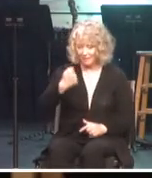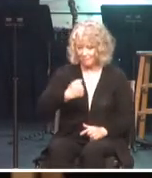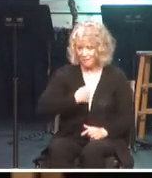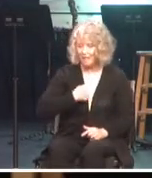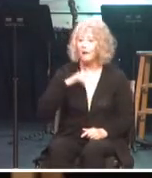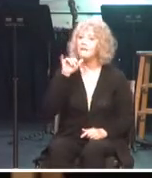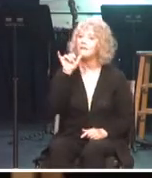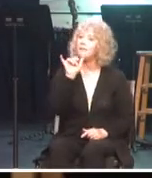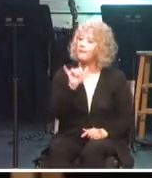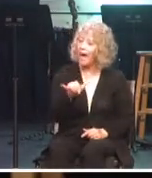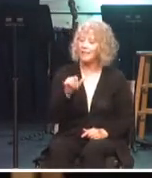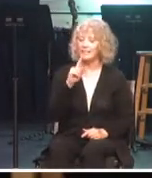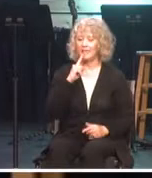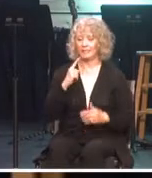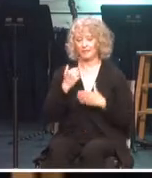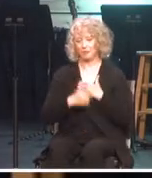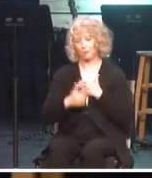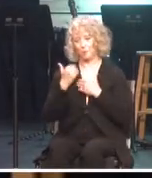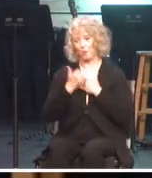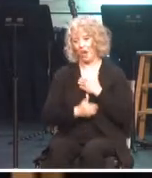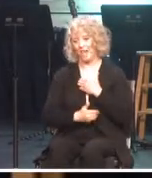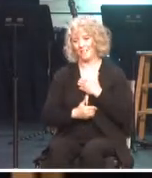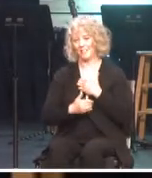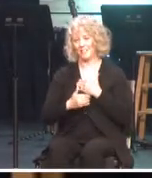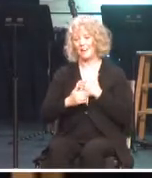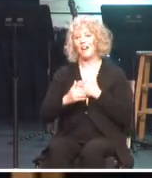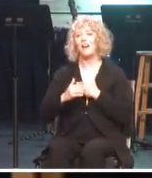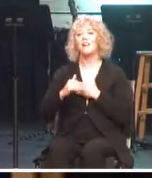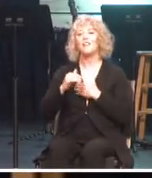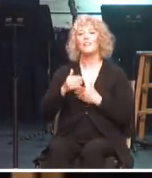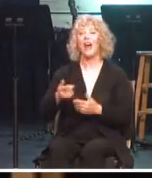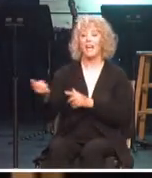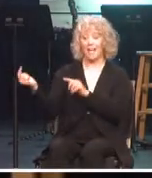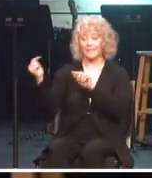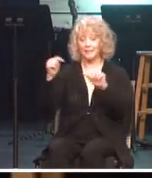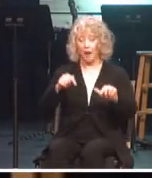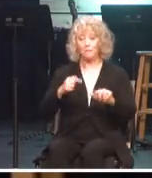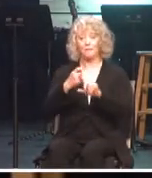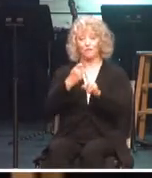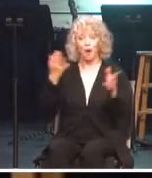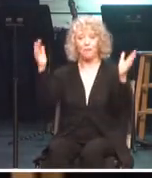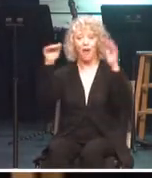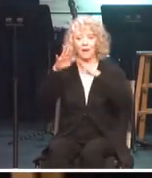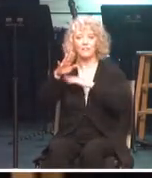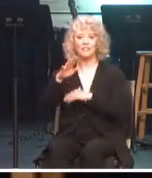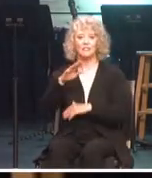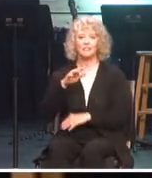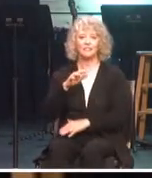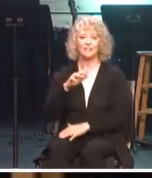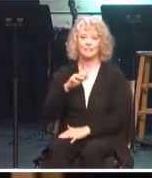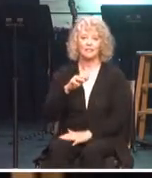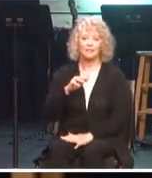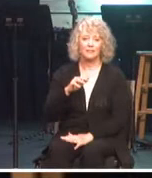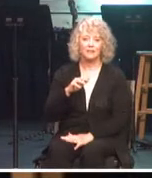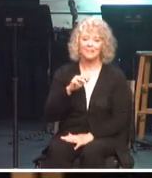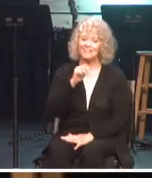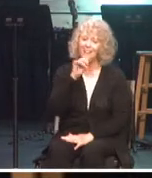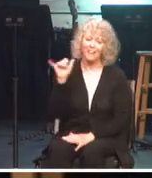This is the bread which came down out of heaven, not as the fathers ate and